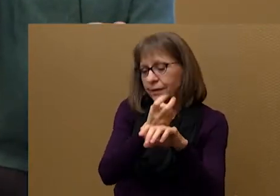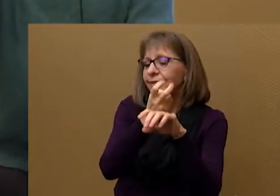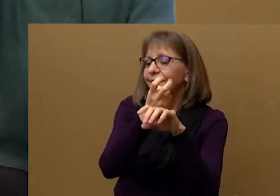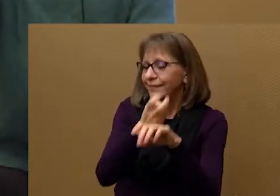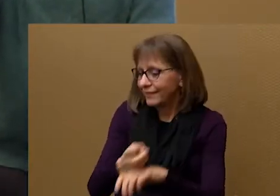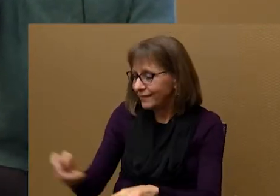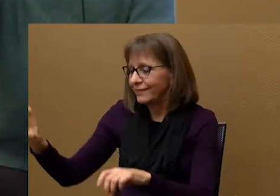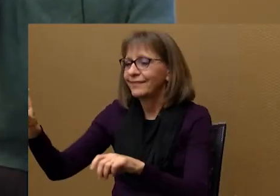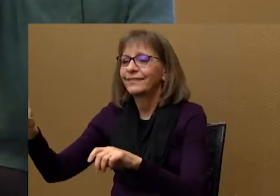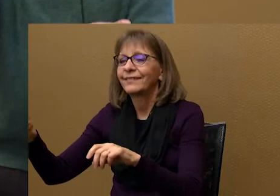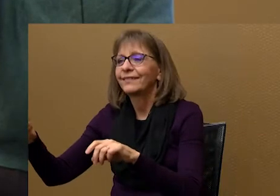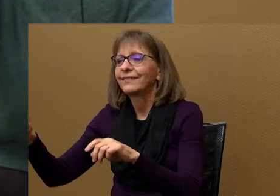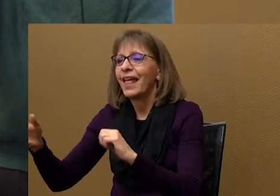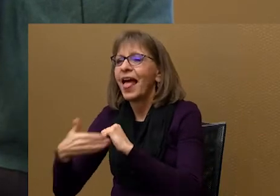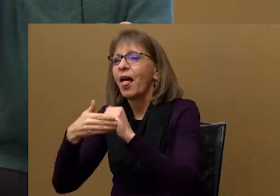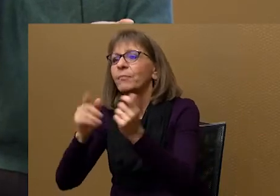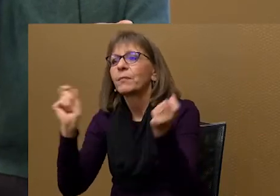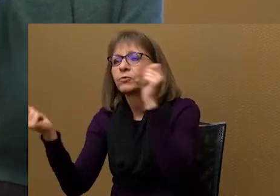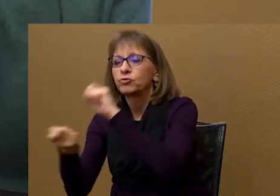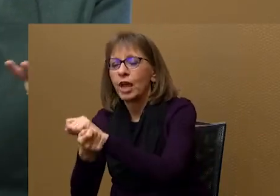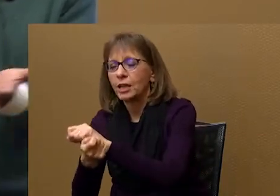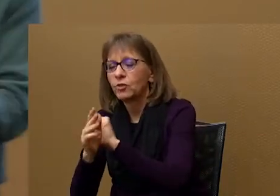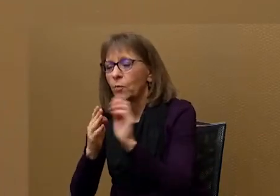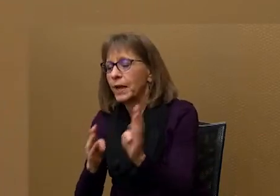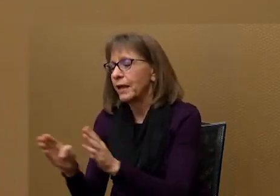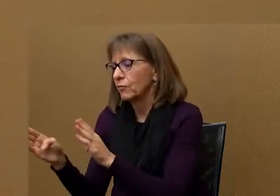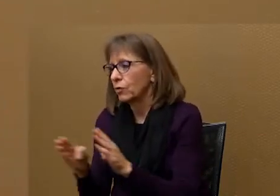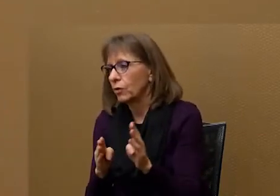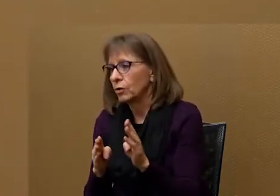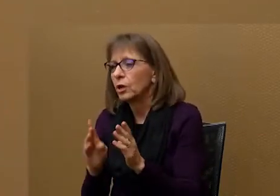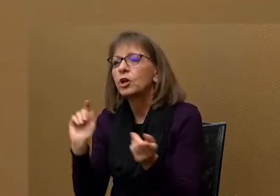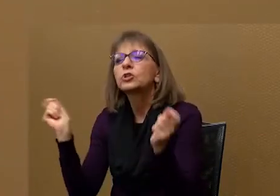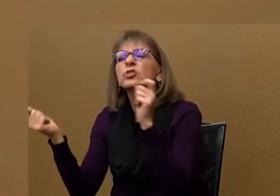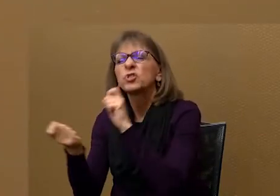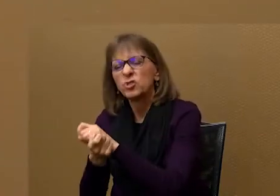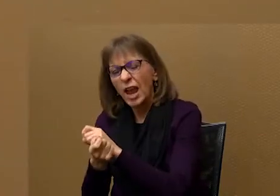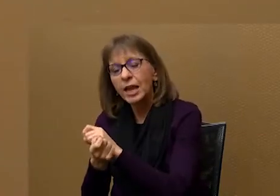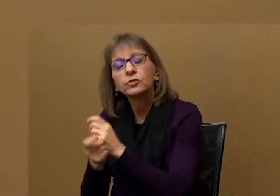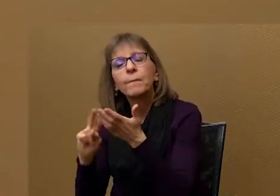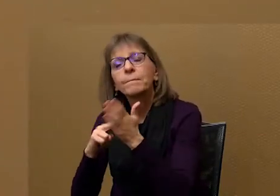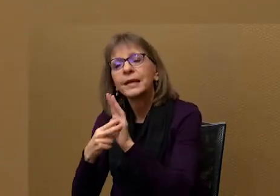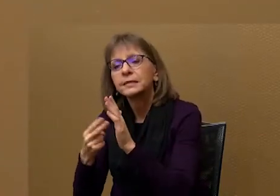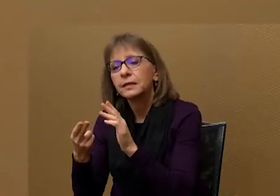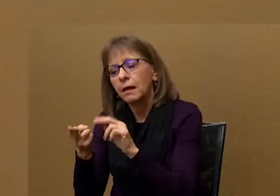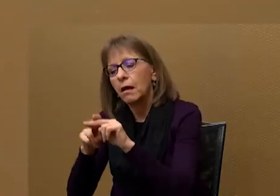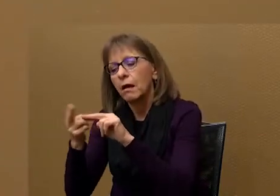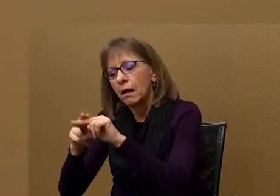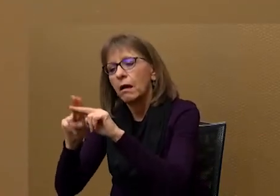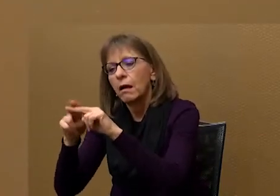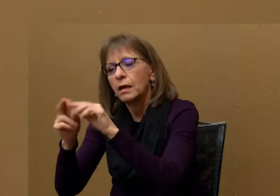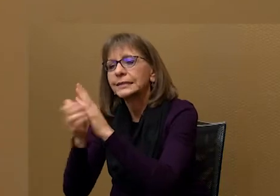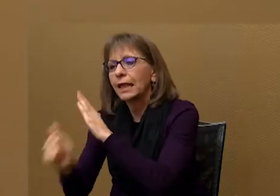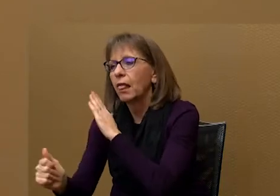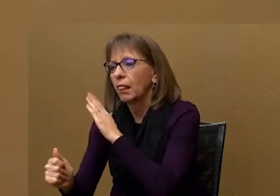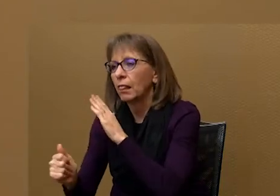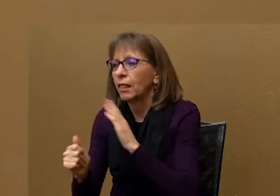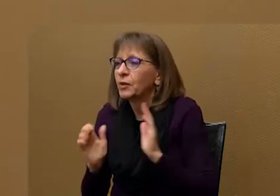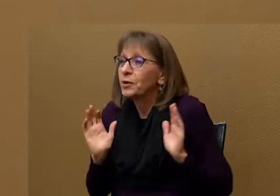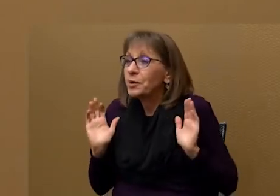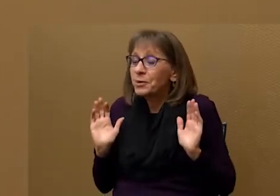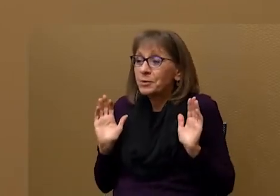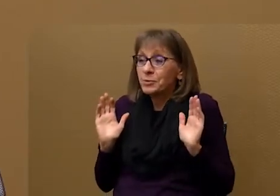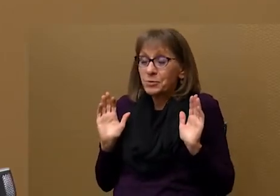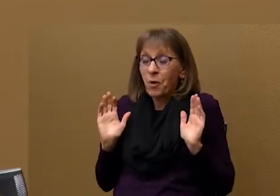you have the rapport and relationship and it's there, you shift into the change strategies. Most of the change strategies are skill